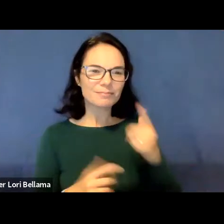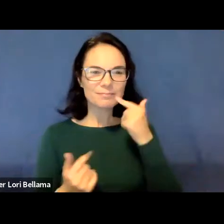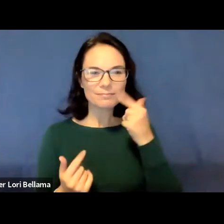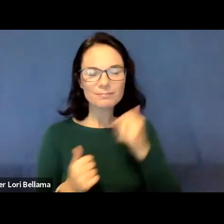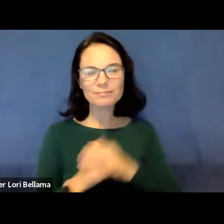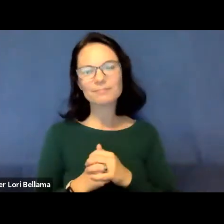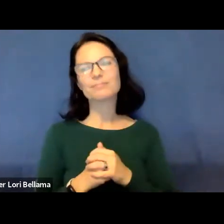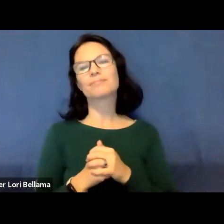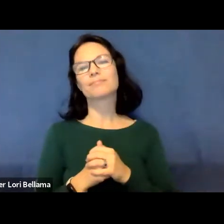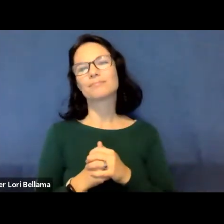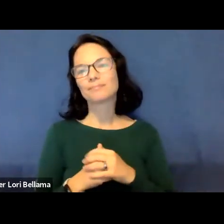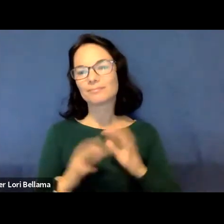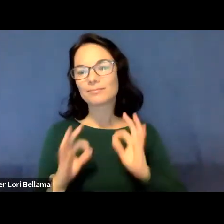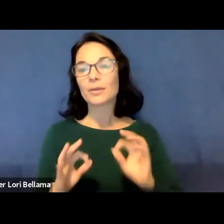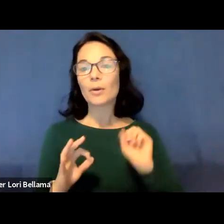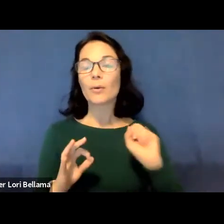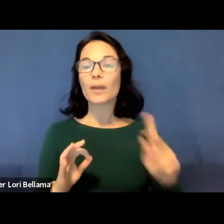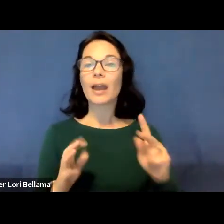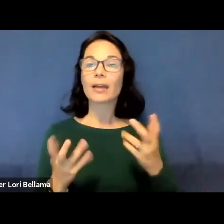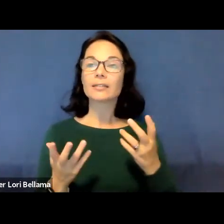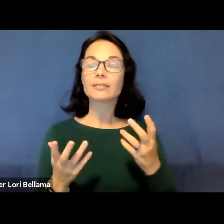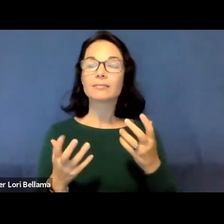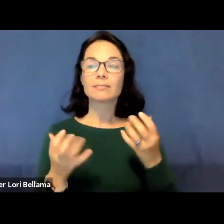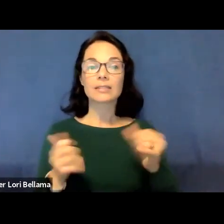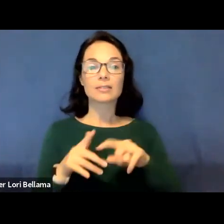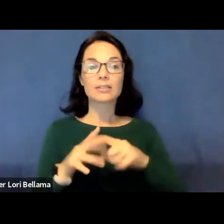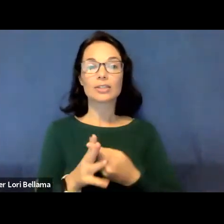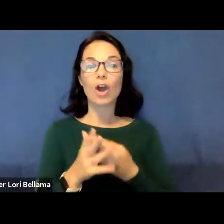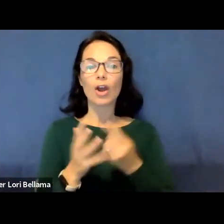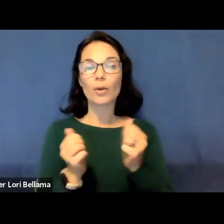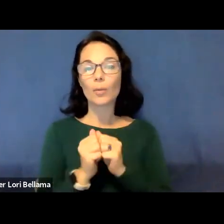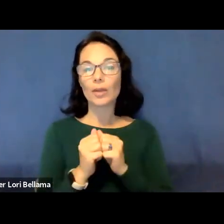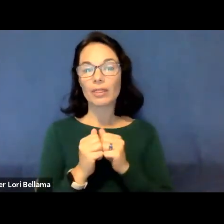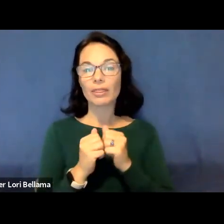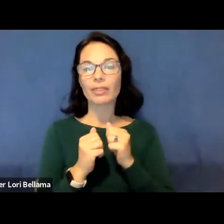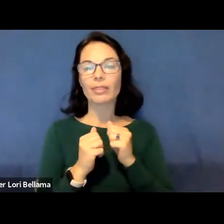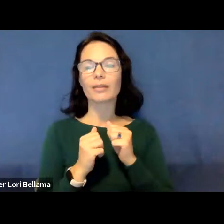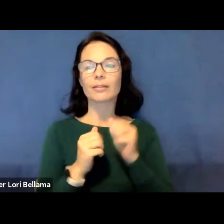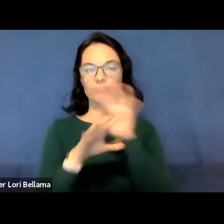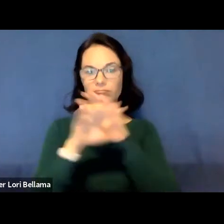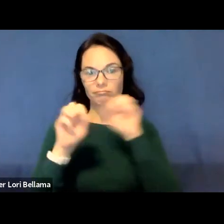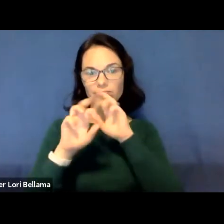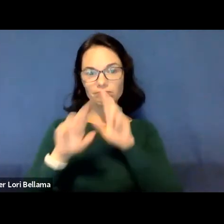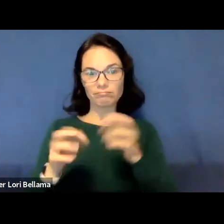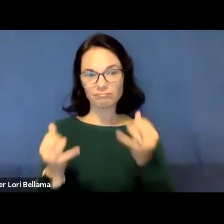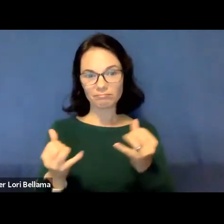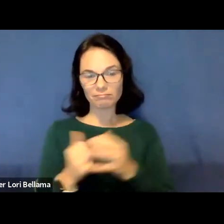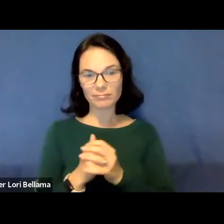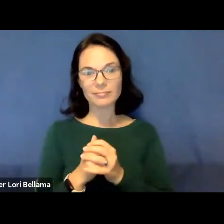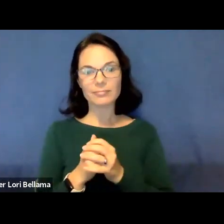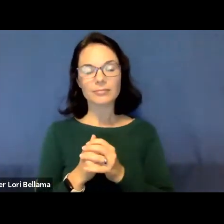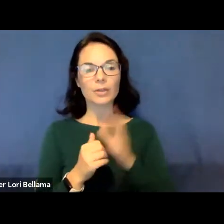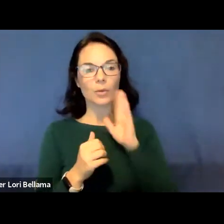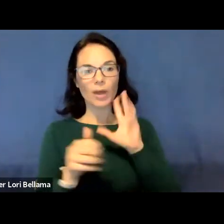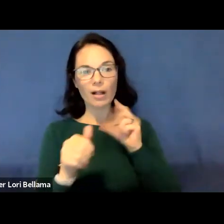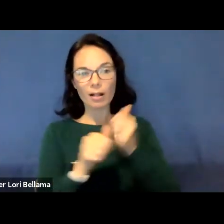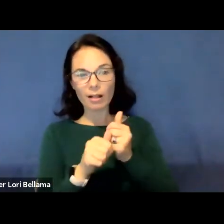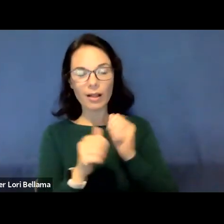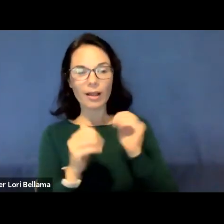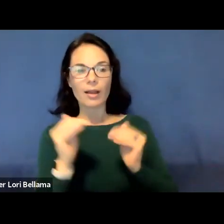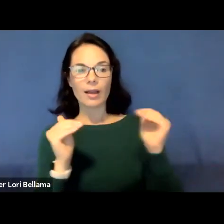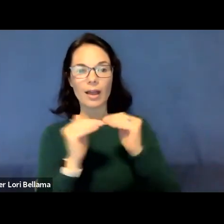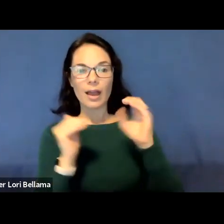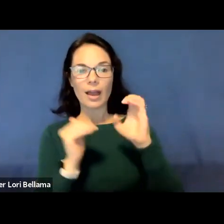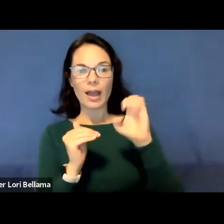Okay, very good. So starting off with the President's report, I'm going to give you an update on the Equity, Diversity, and